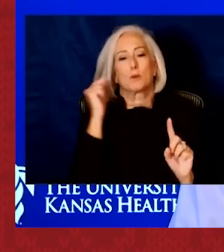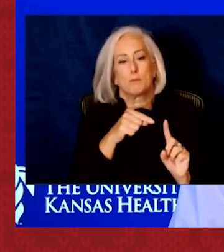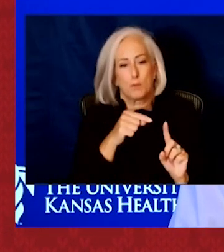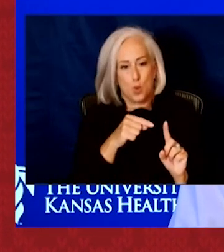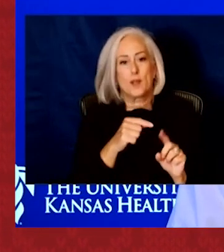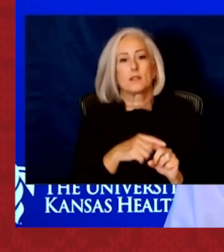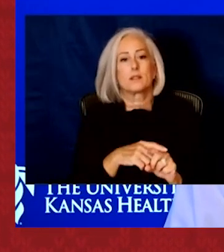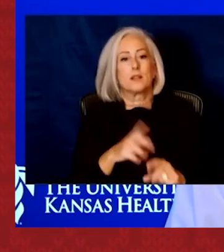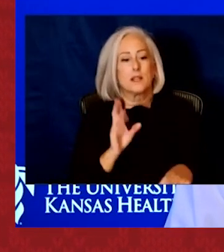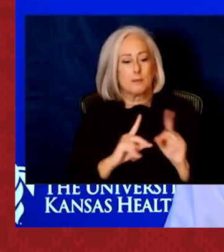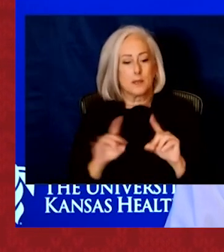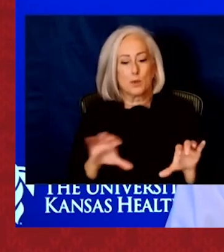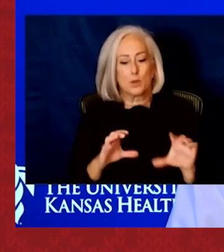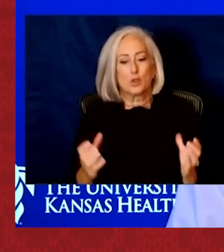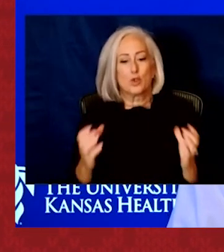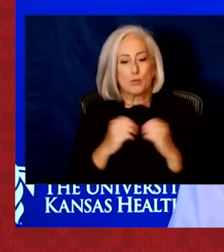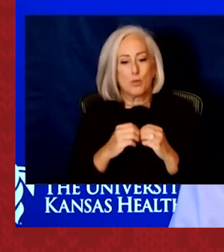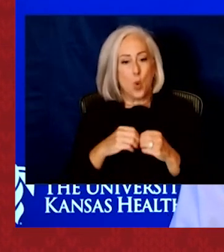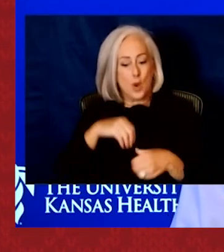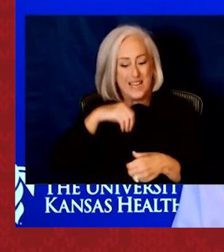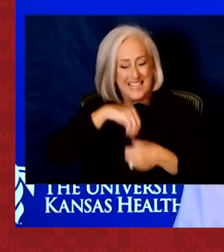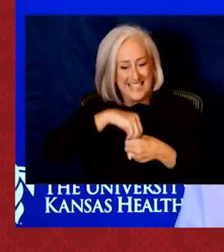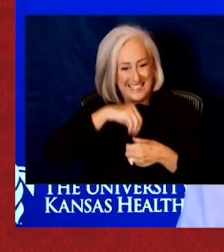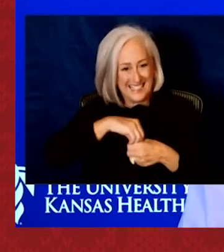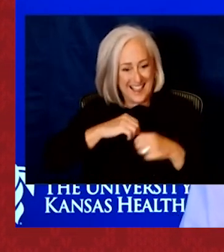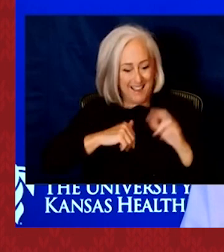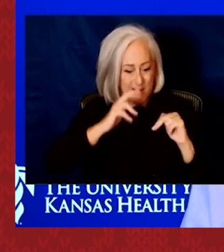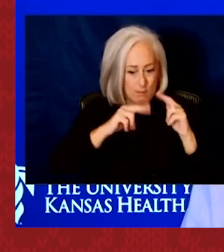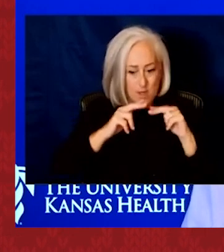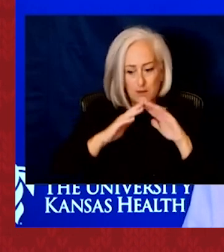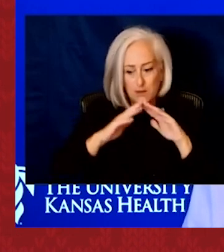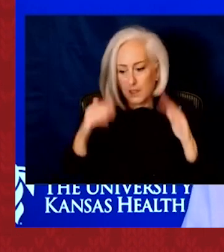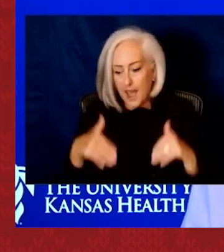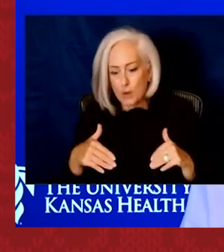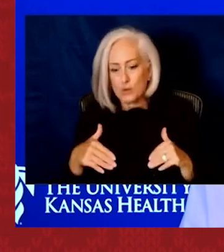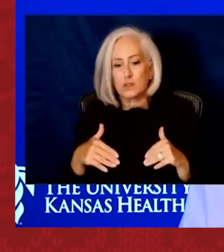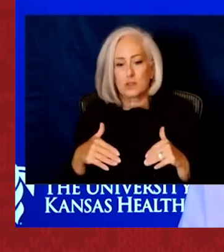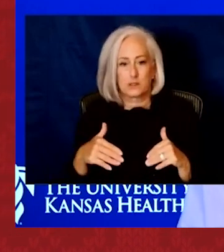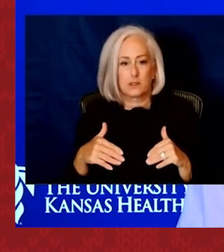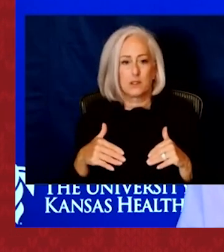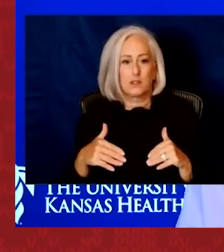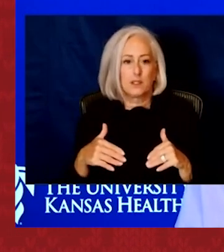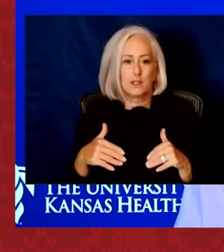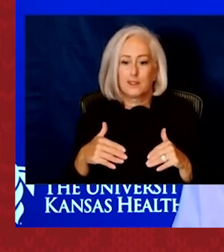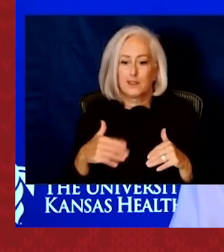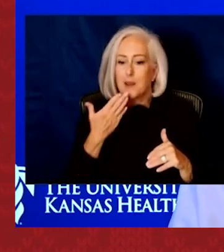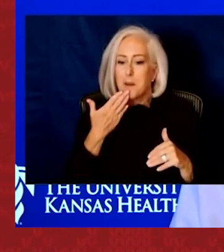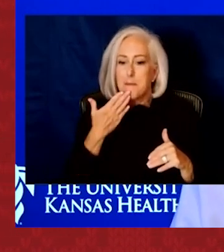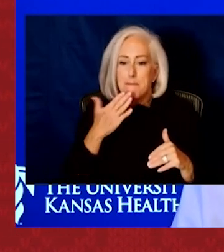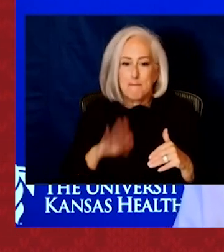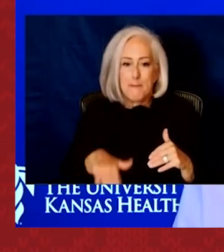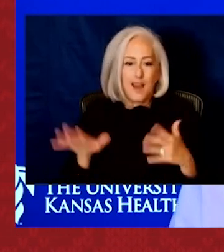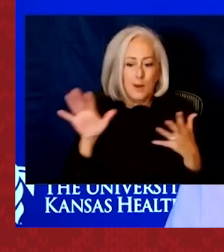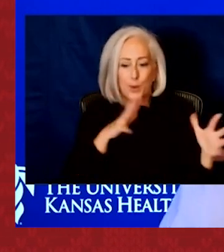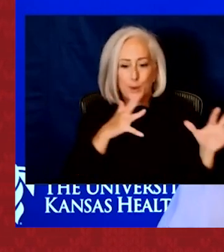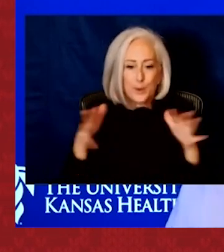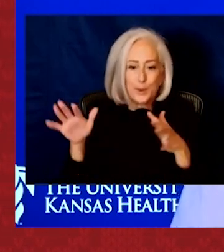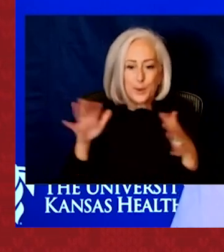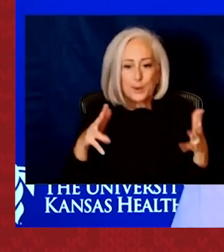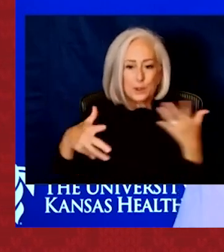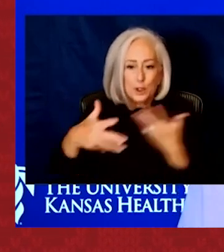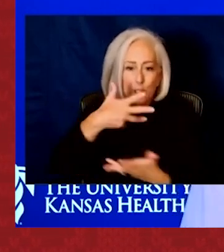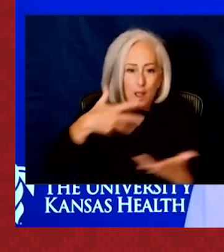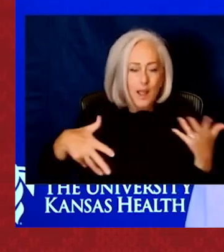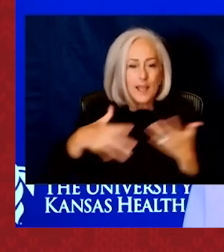doing things more in those inside spaces, probably poorly ventilated, being close together. But remember, this